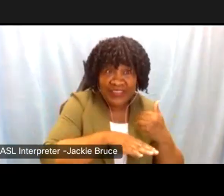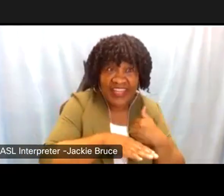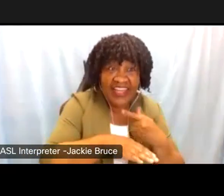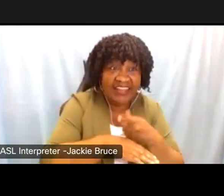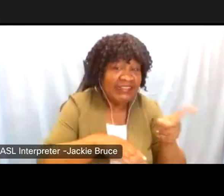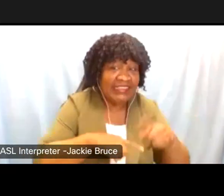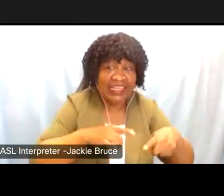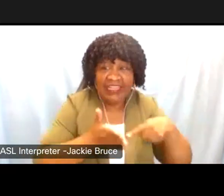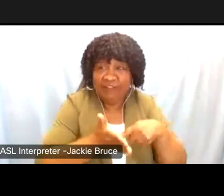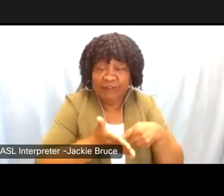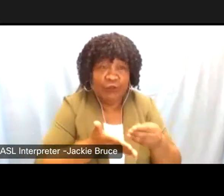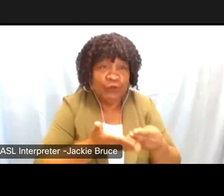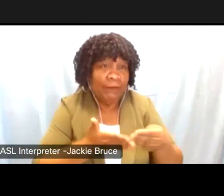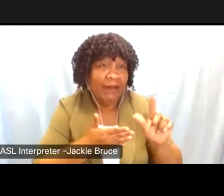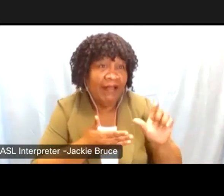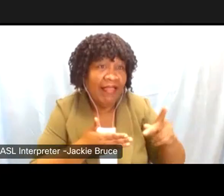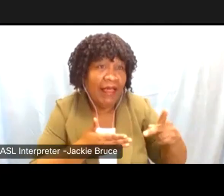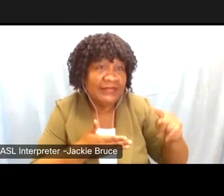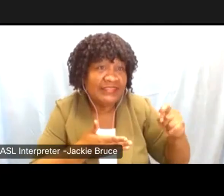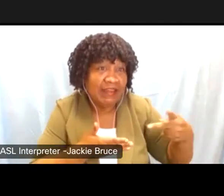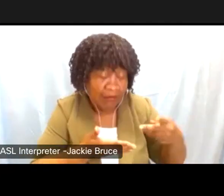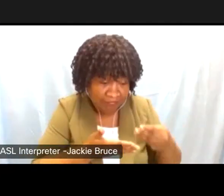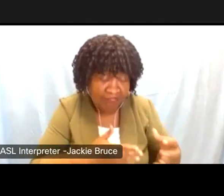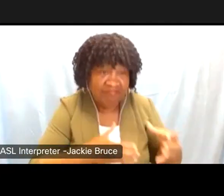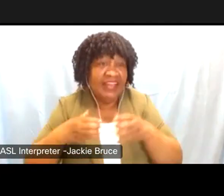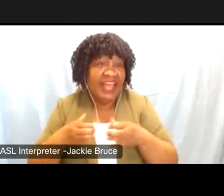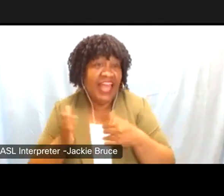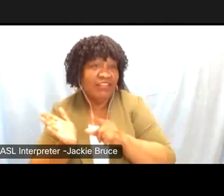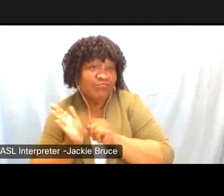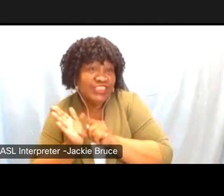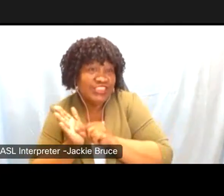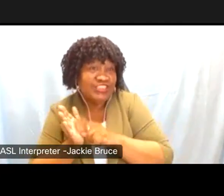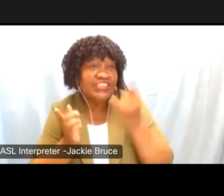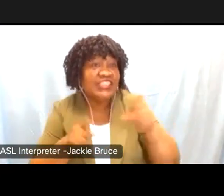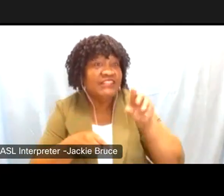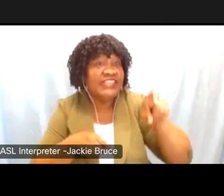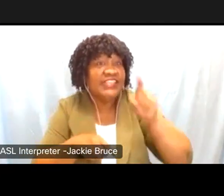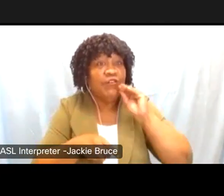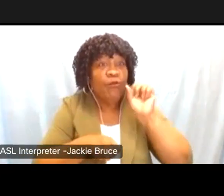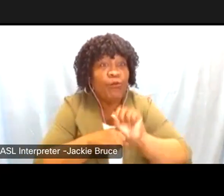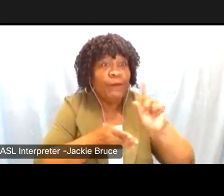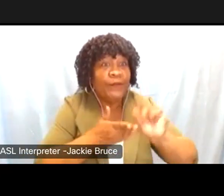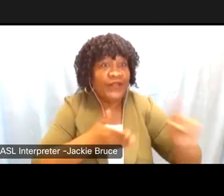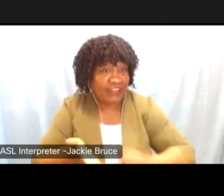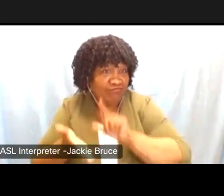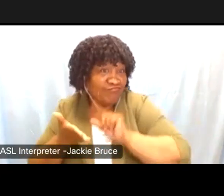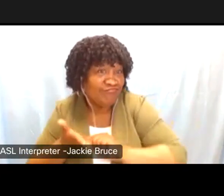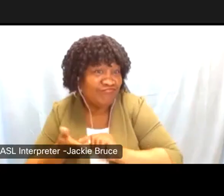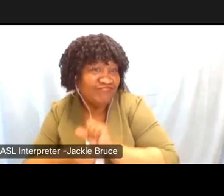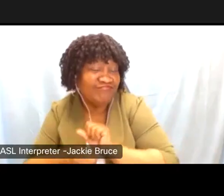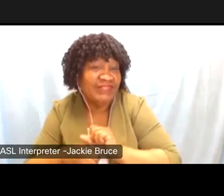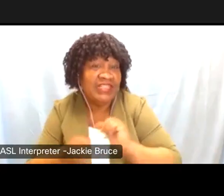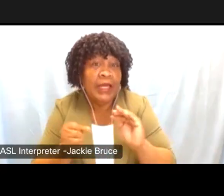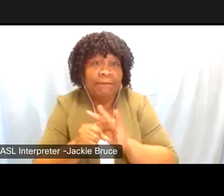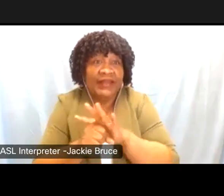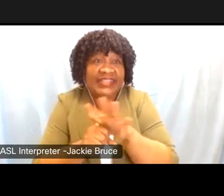cannot afford to buy a laptop, where we have printers so they can print their work. And so during the pandemic,